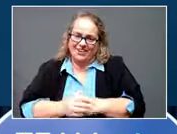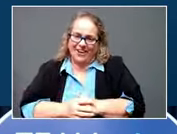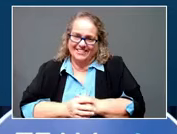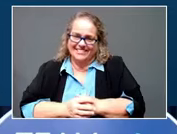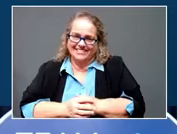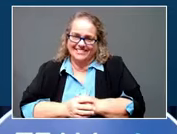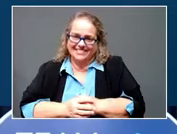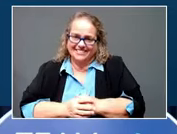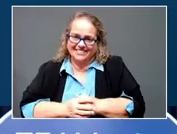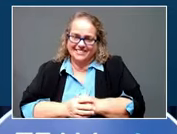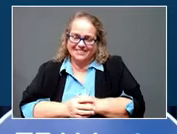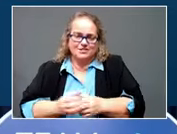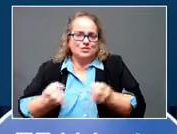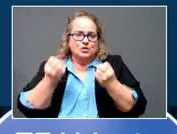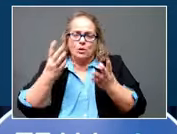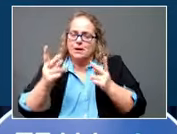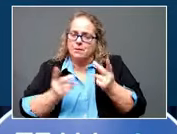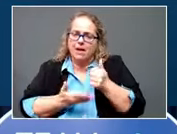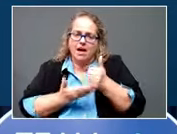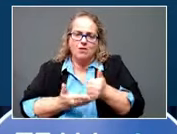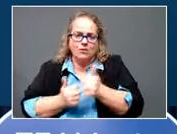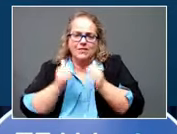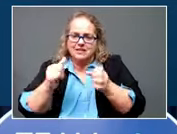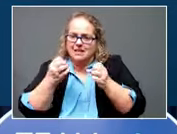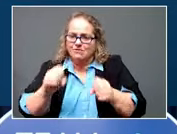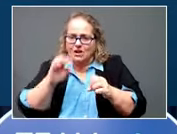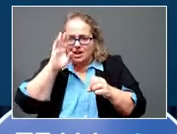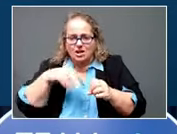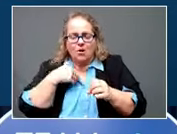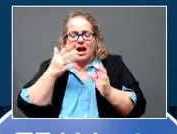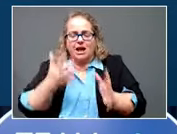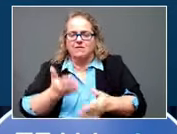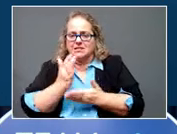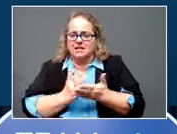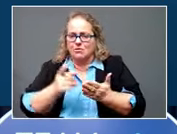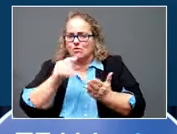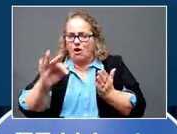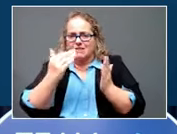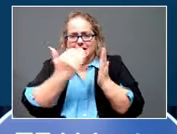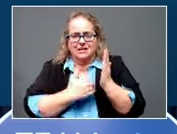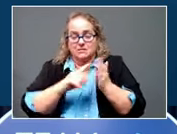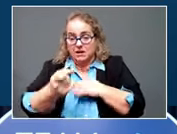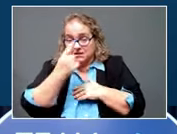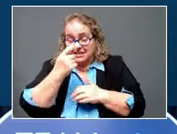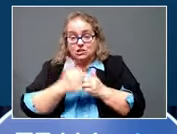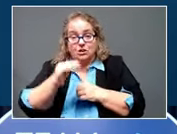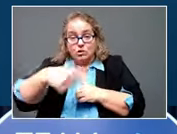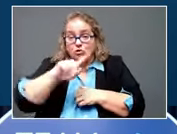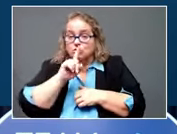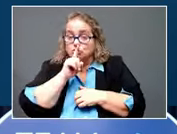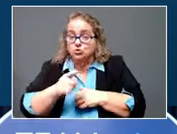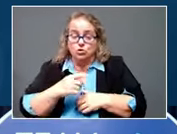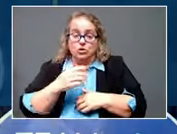So many people helped with this effort. And I know I'm sure I've left some of you out, but each of you are truly appreciated. And thank you